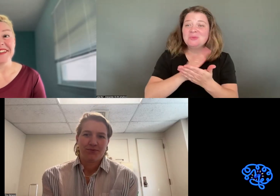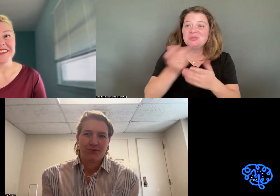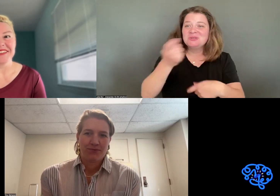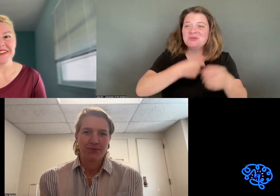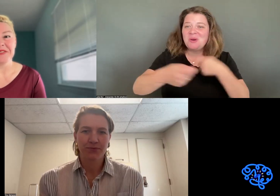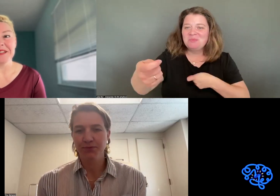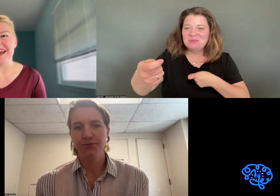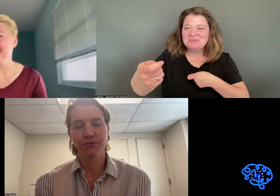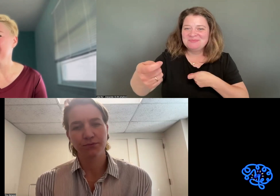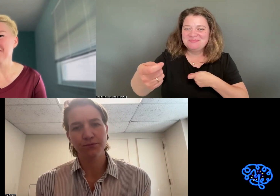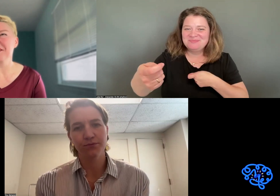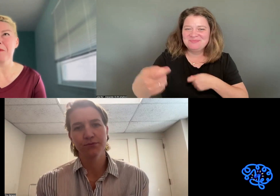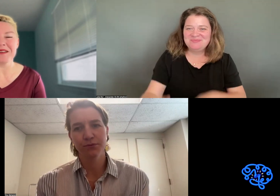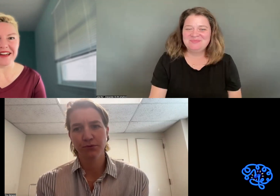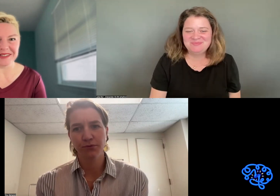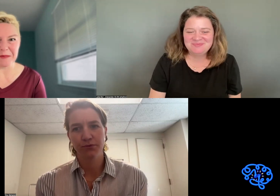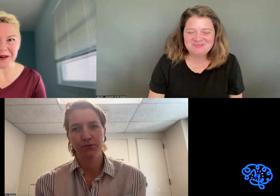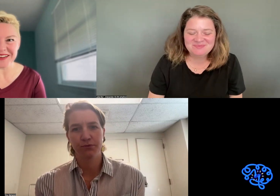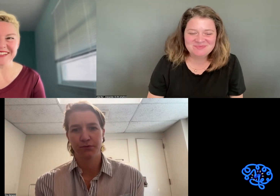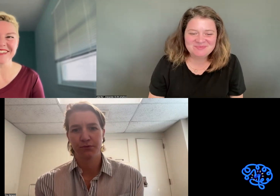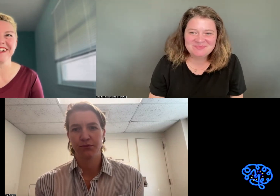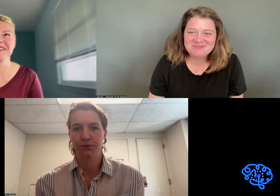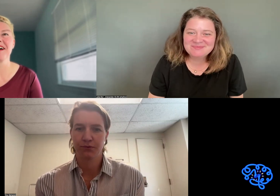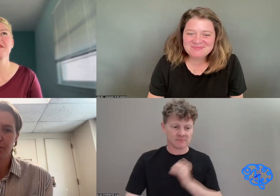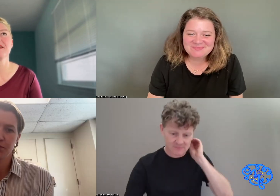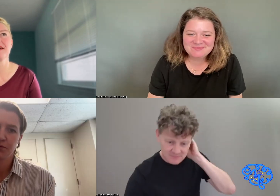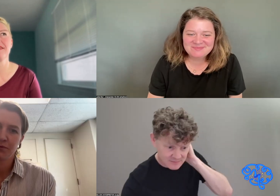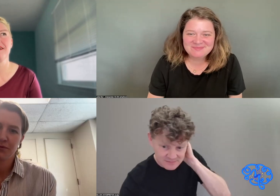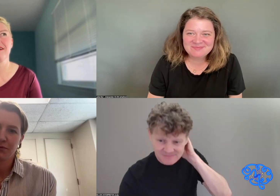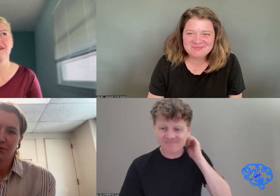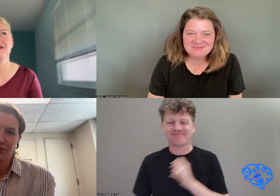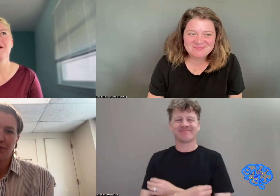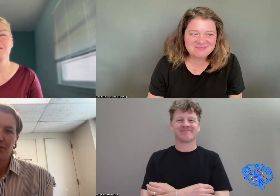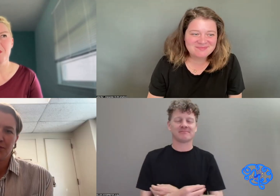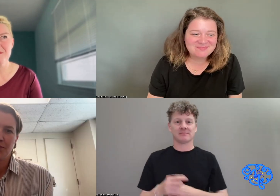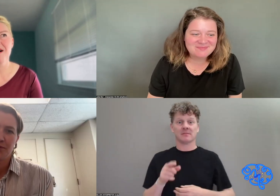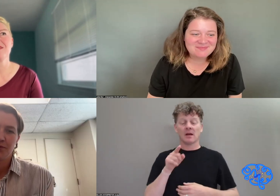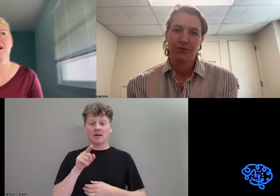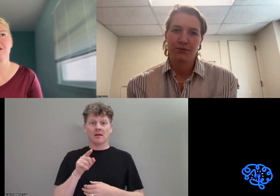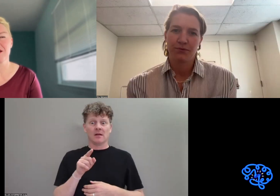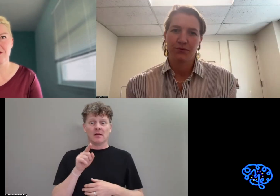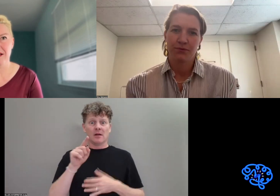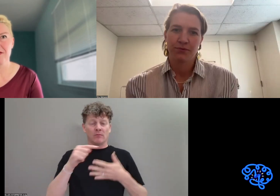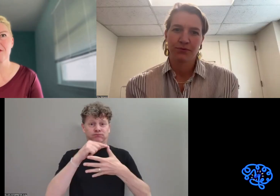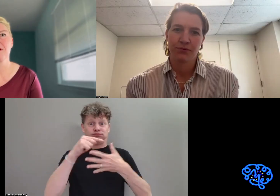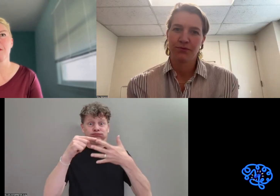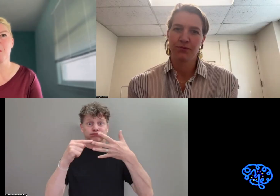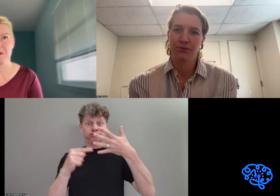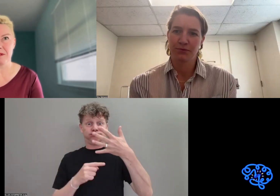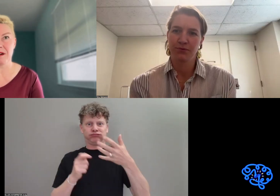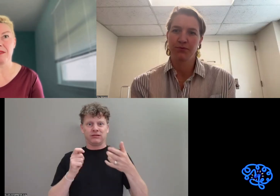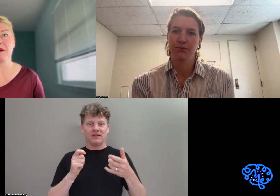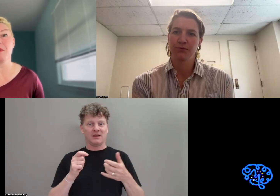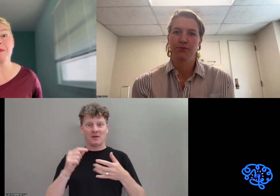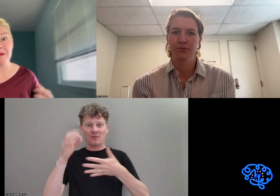Yeah, that's a really excellent, so many excellent points. I do think the point about the diachronic change is really